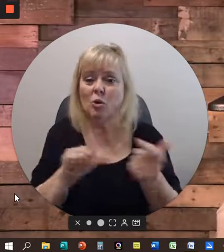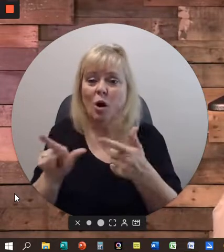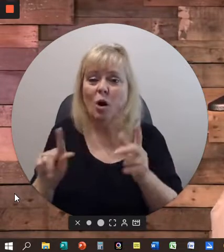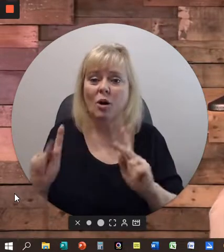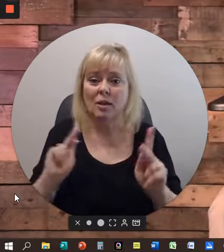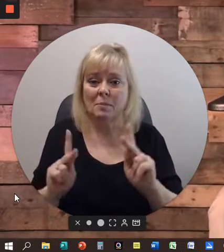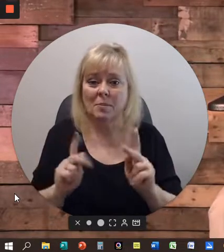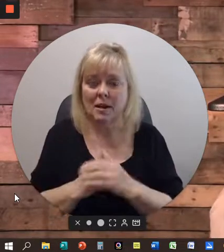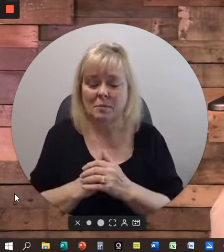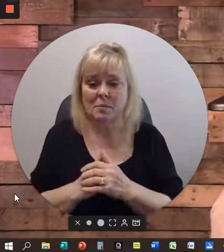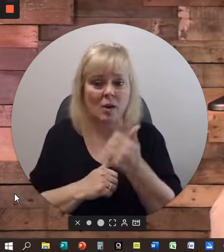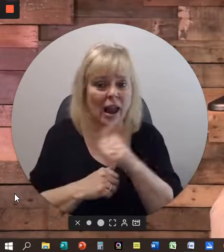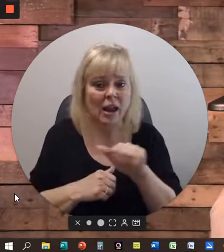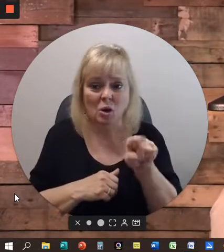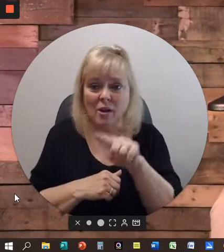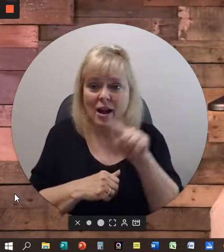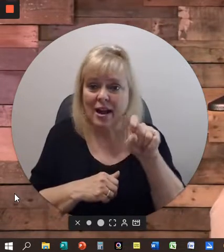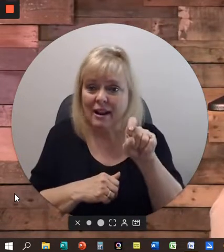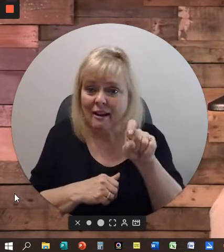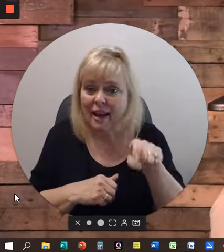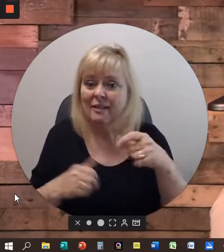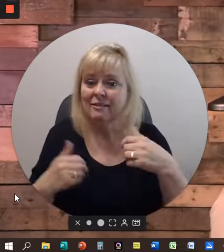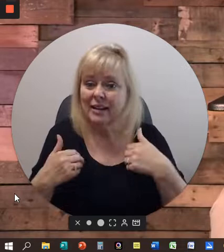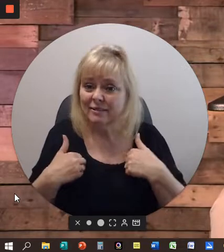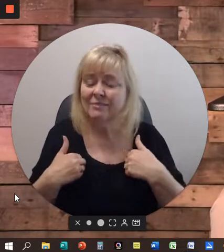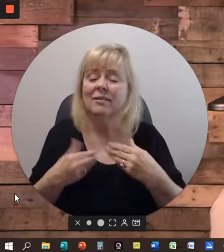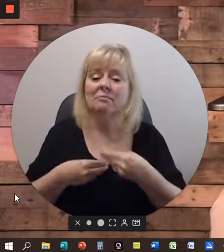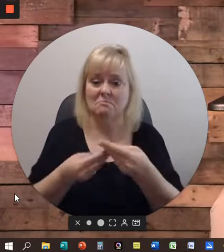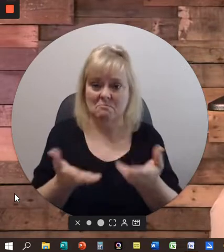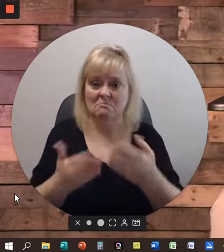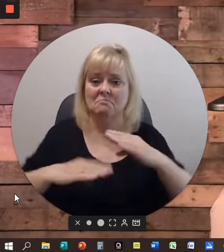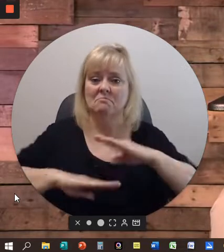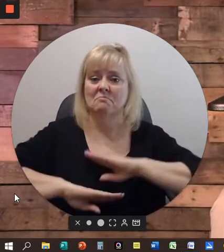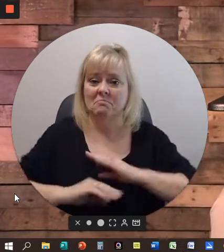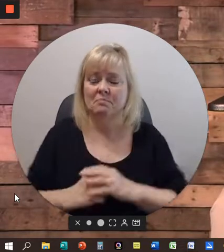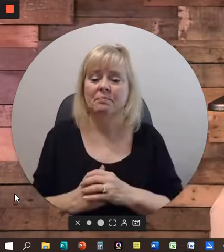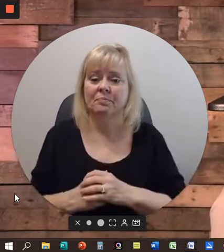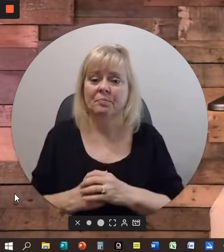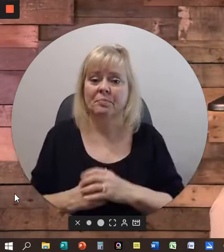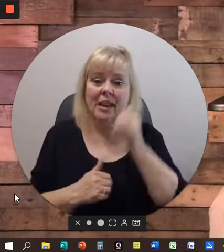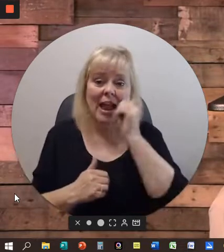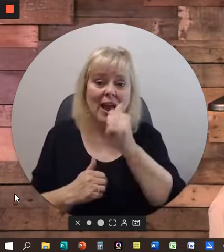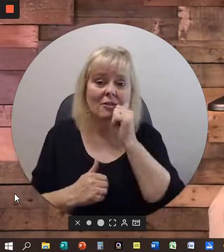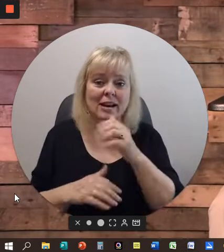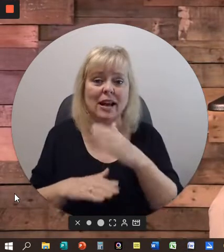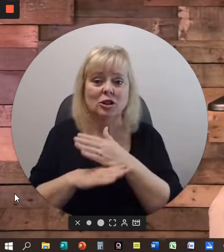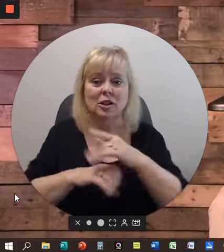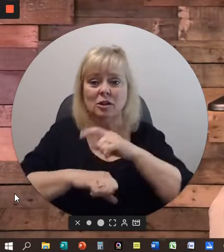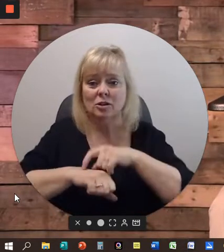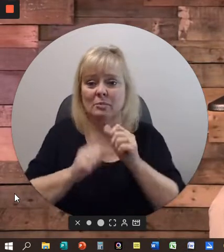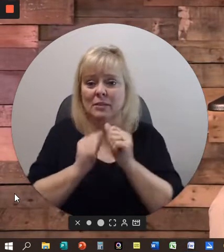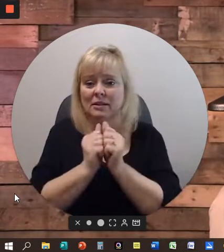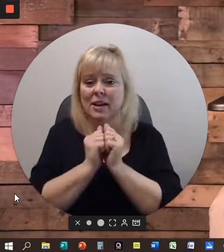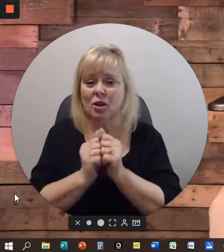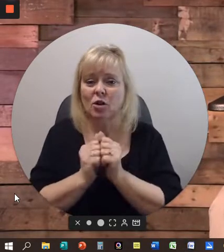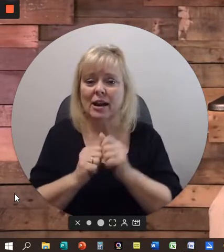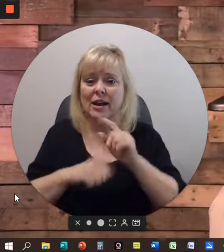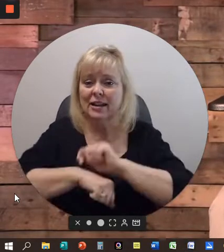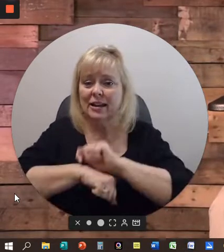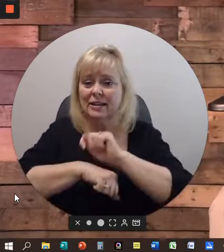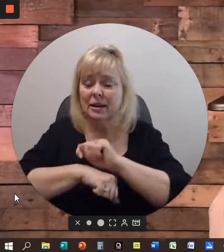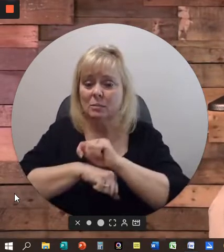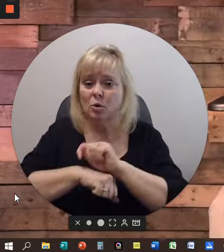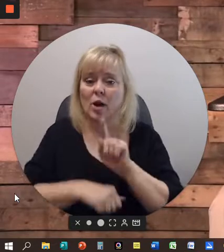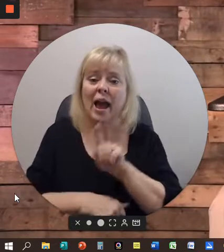need. Day by day, as they spent much time together in the temple, they broke bread at home and ate